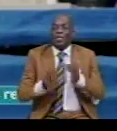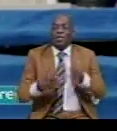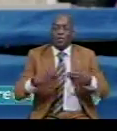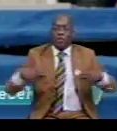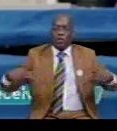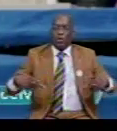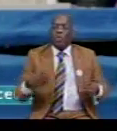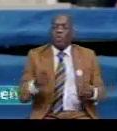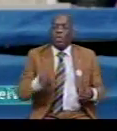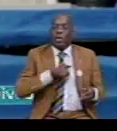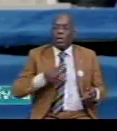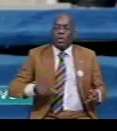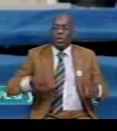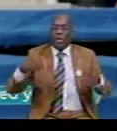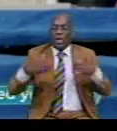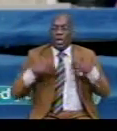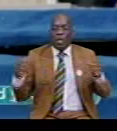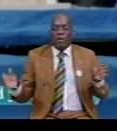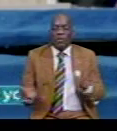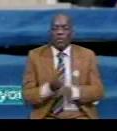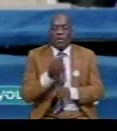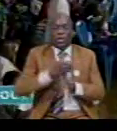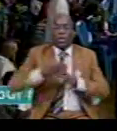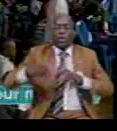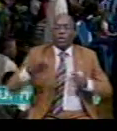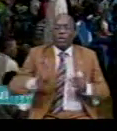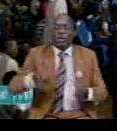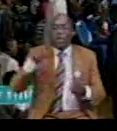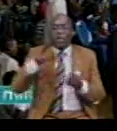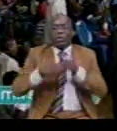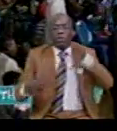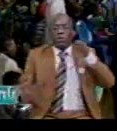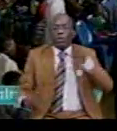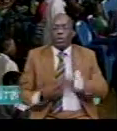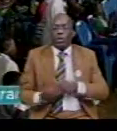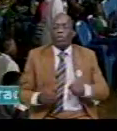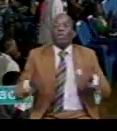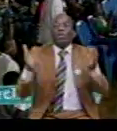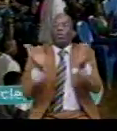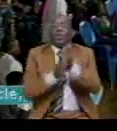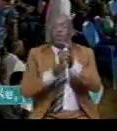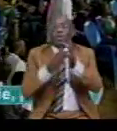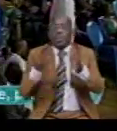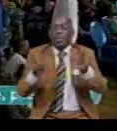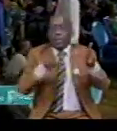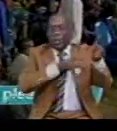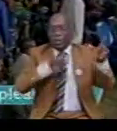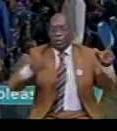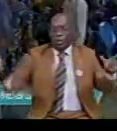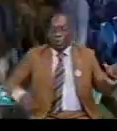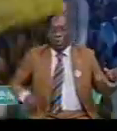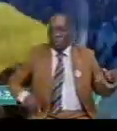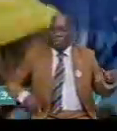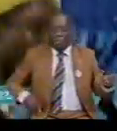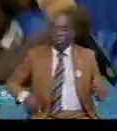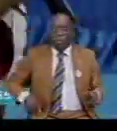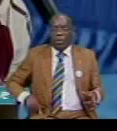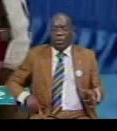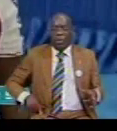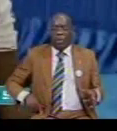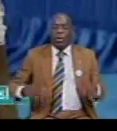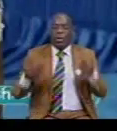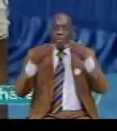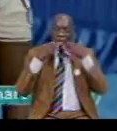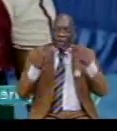kuro e ba mi yo olorun logo ati dile mi bi to olorun ti wewo sa e ba mi ki daddy wa o daddy e